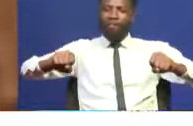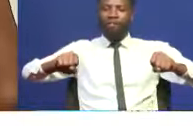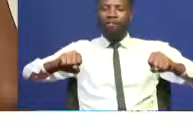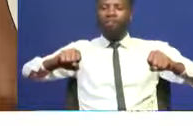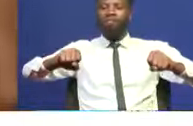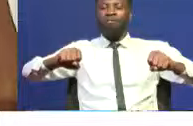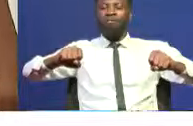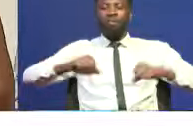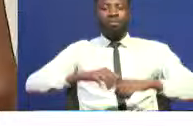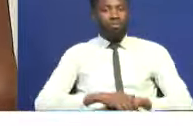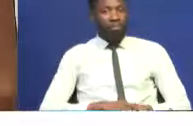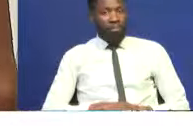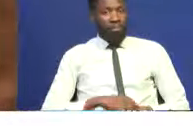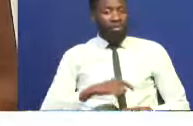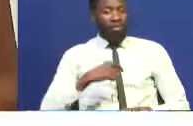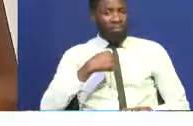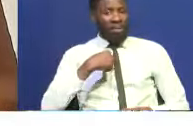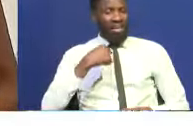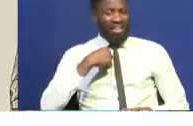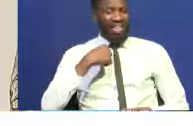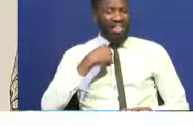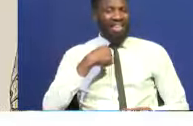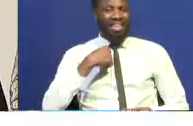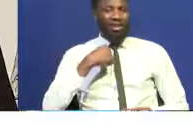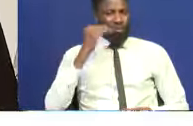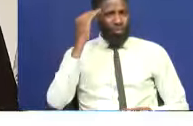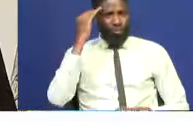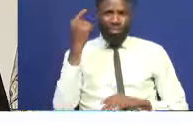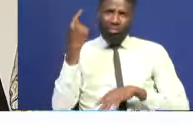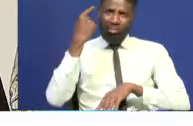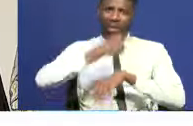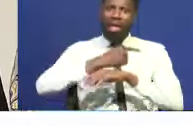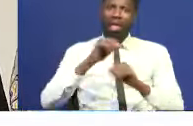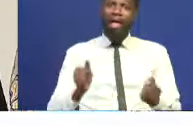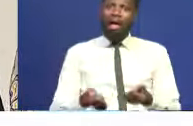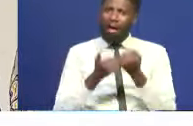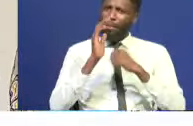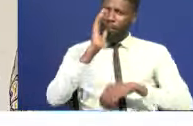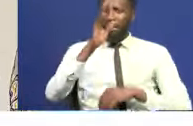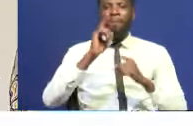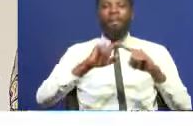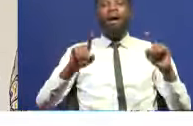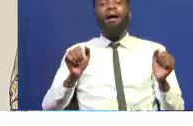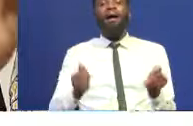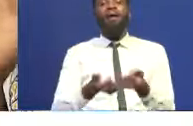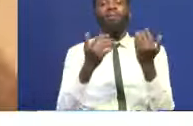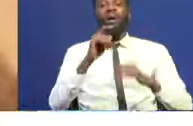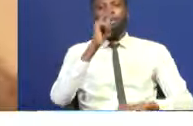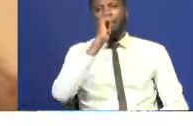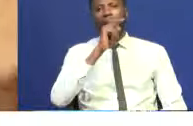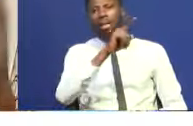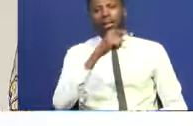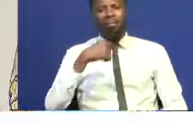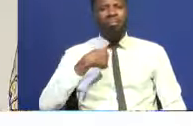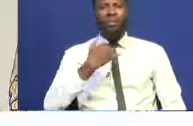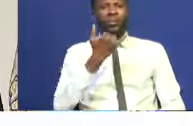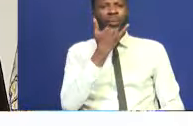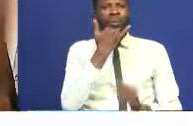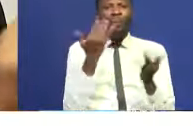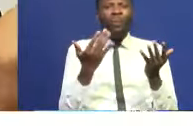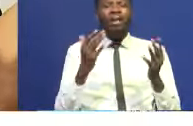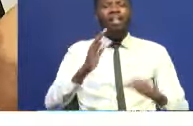had dreaded that I had known would come someday was coming in Tanzania, where I hadn't done absolutely anything, not